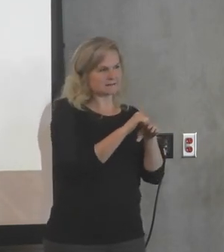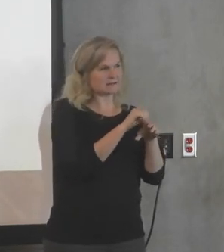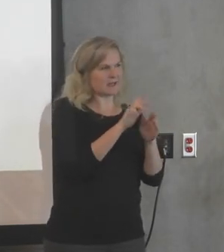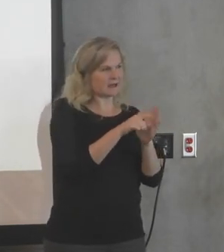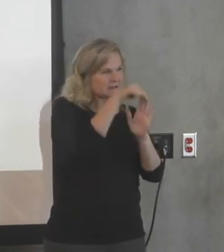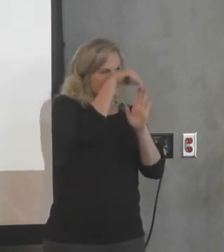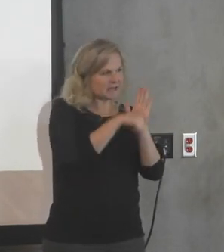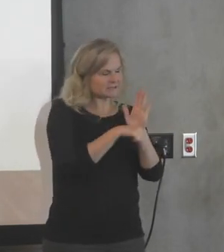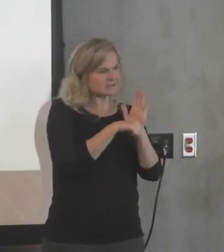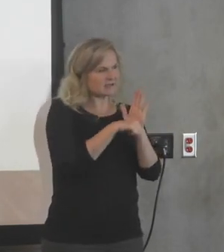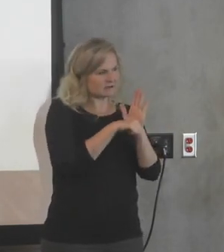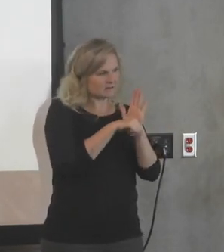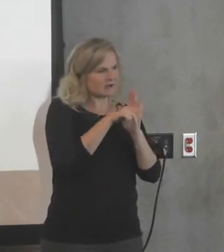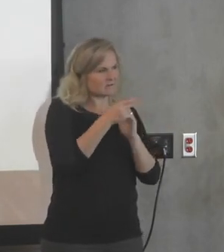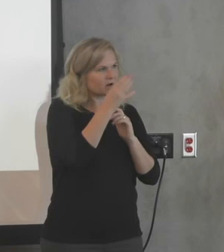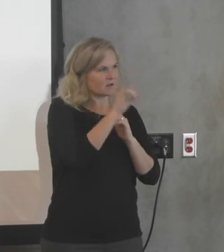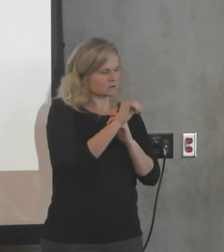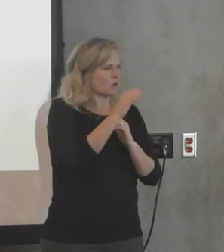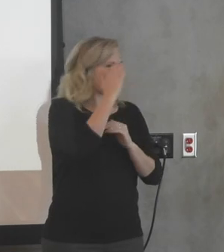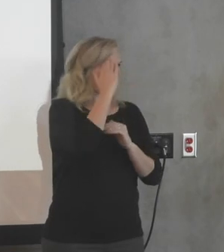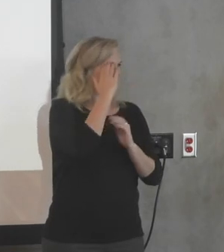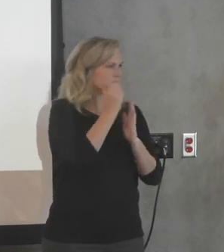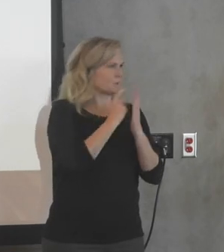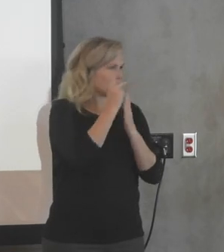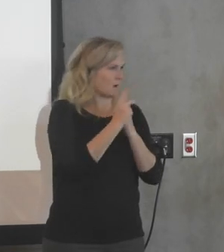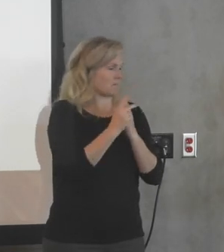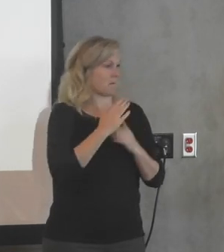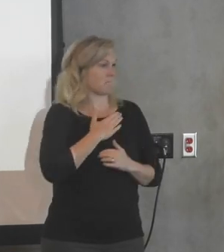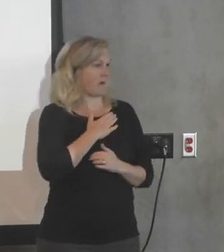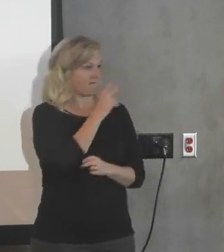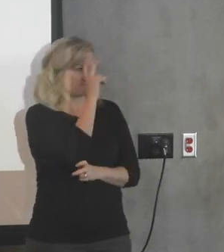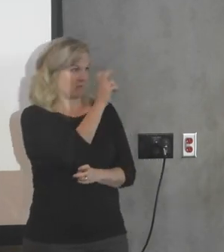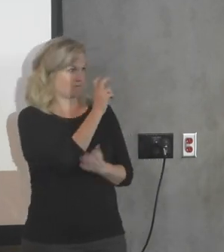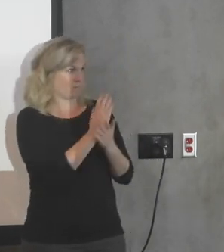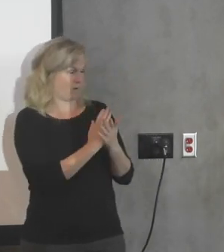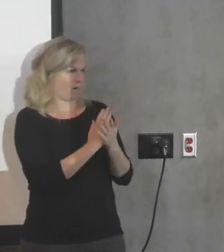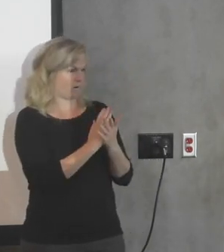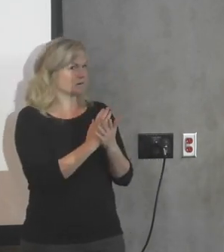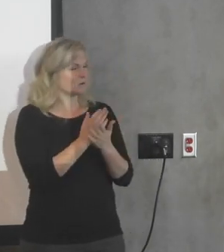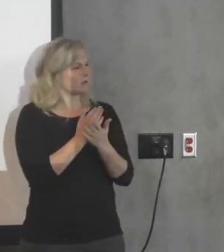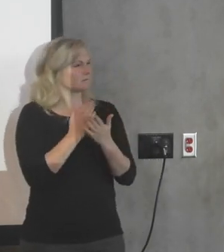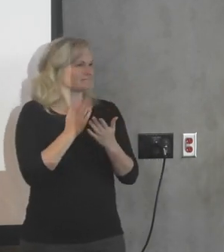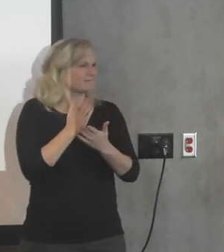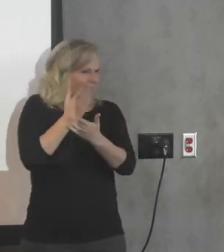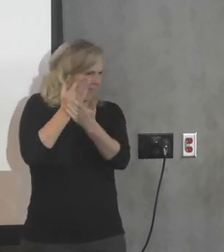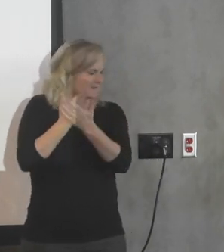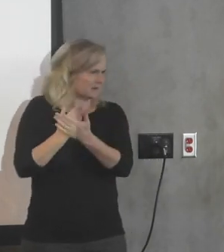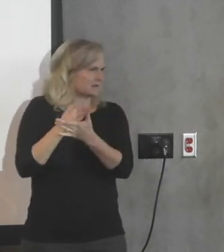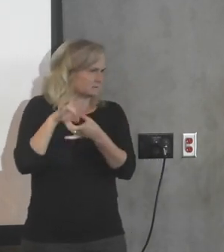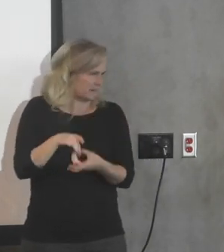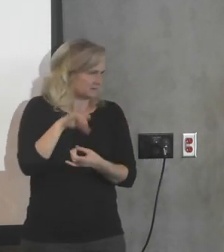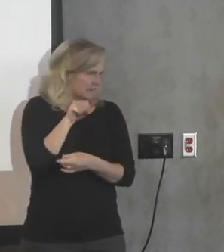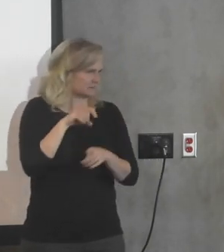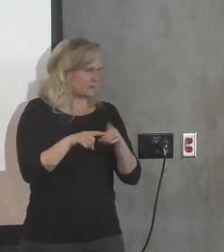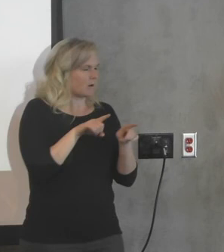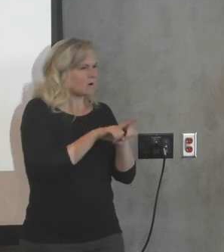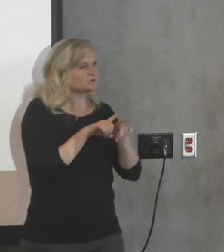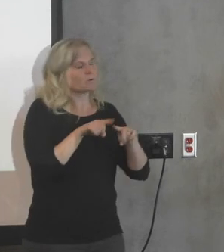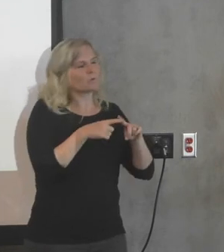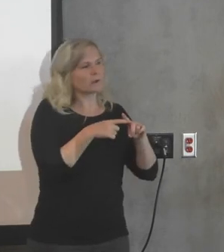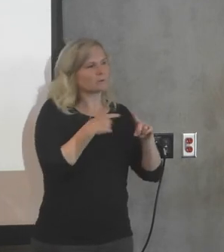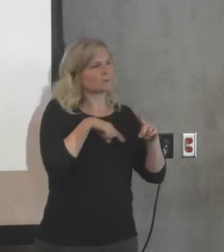phonological awareness program. My favorite part about it, not only that it's evidence-based, when we're working on that first